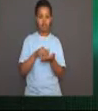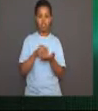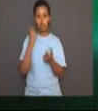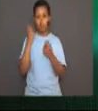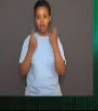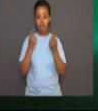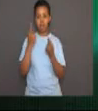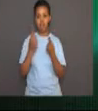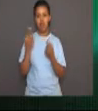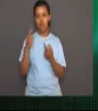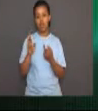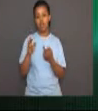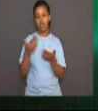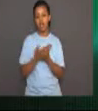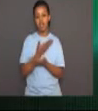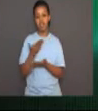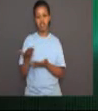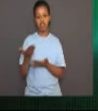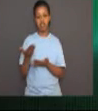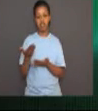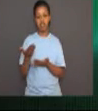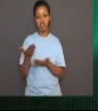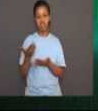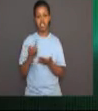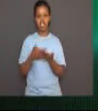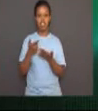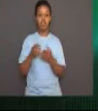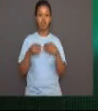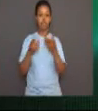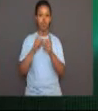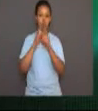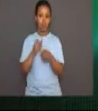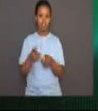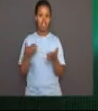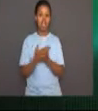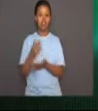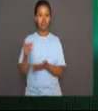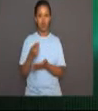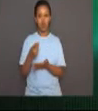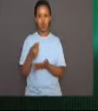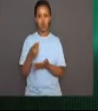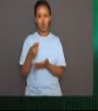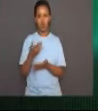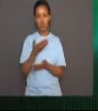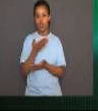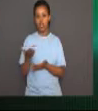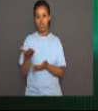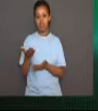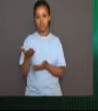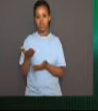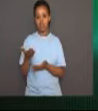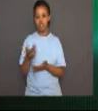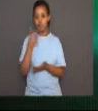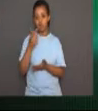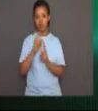stimulus in order to preserve the ability to react to new stimulus, then you answered